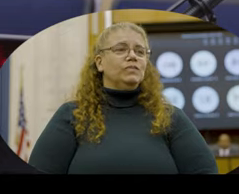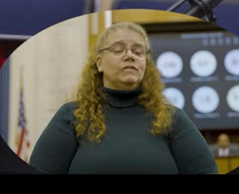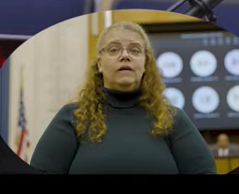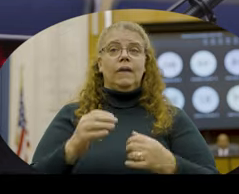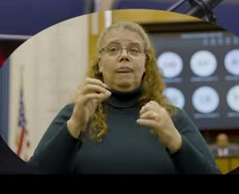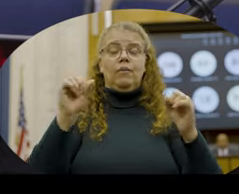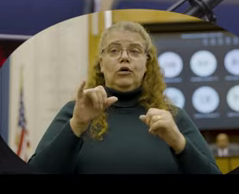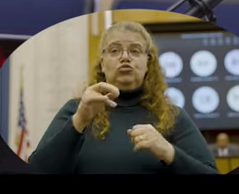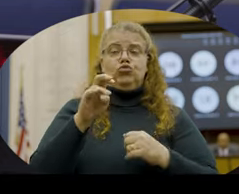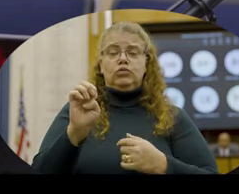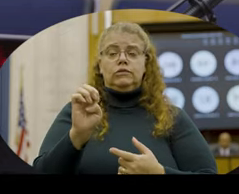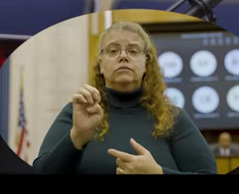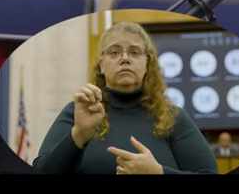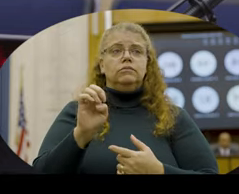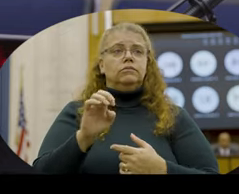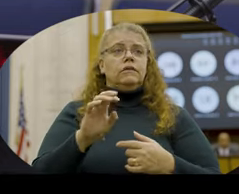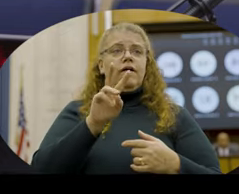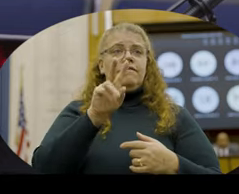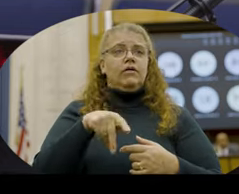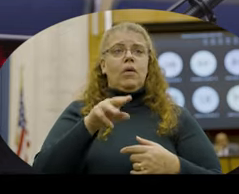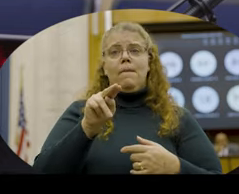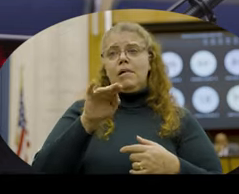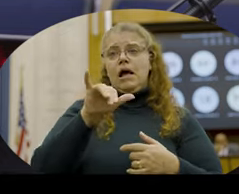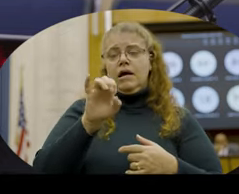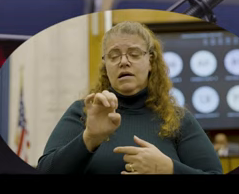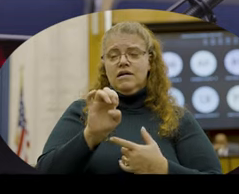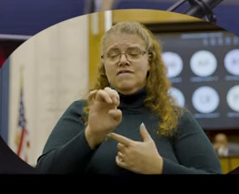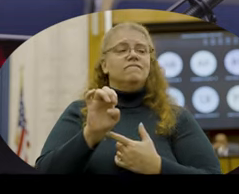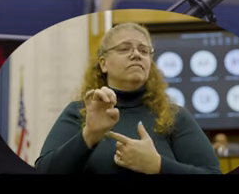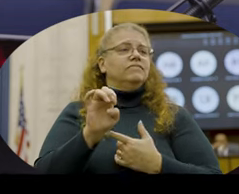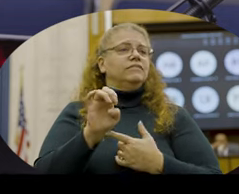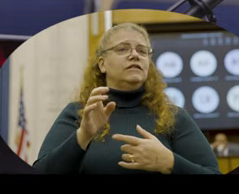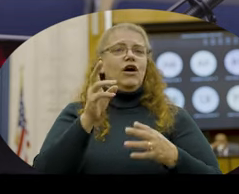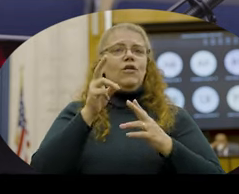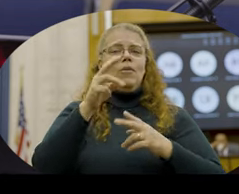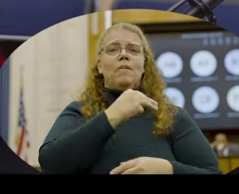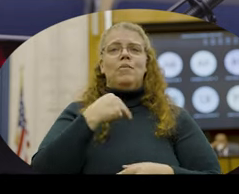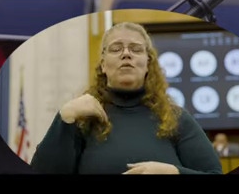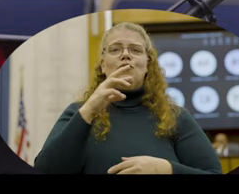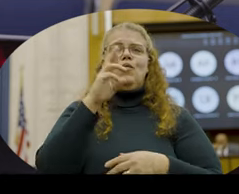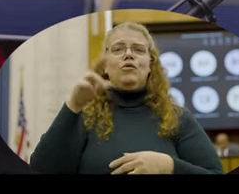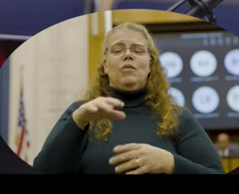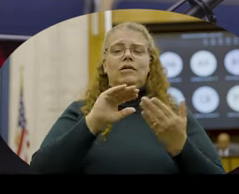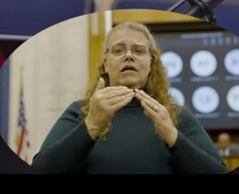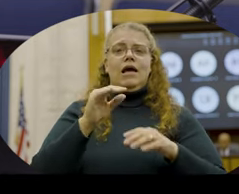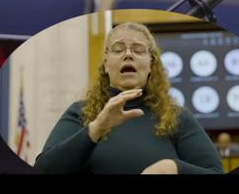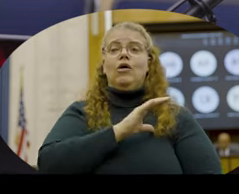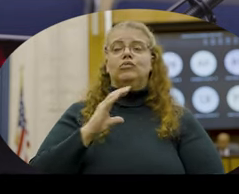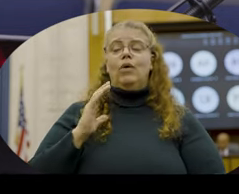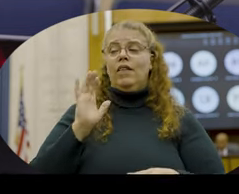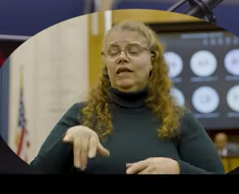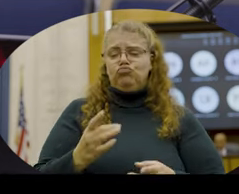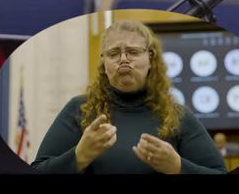President Jones, Vice President Nye, honorable members of the Richmond City Council,